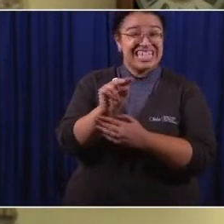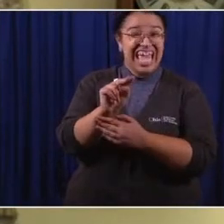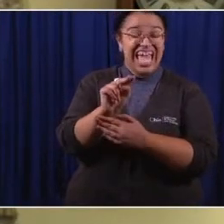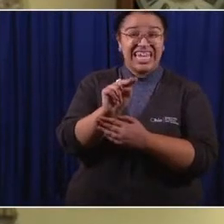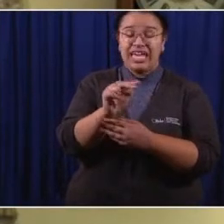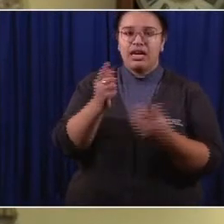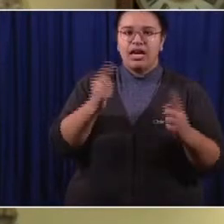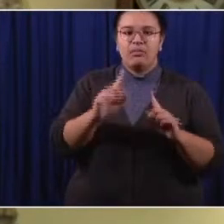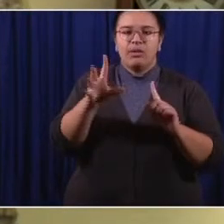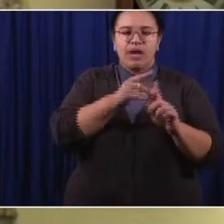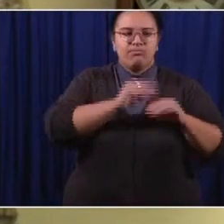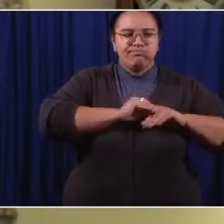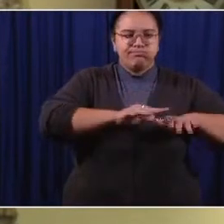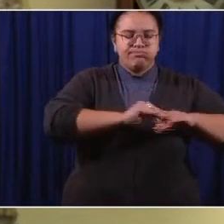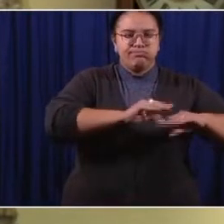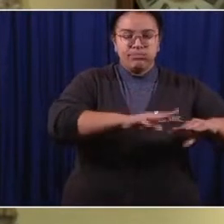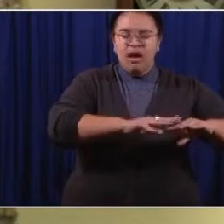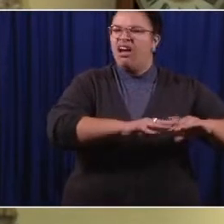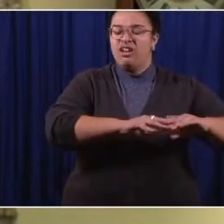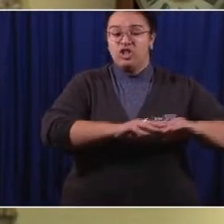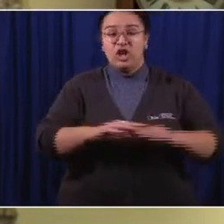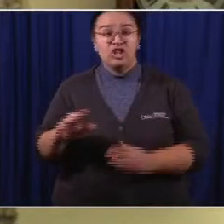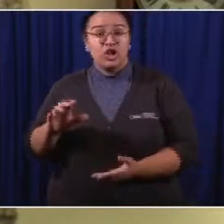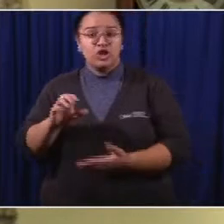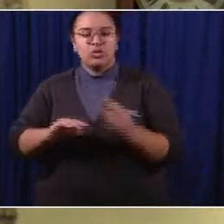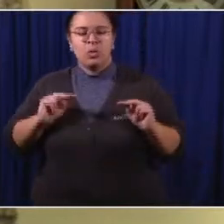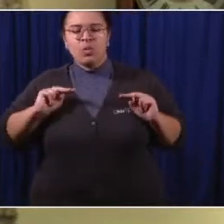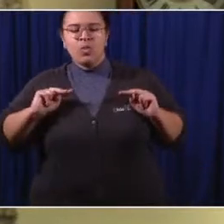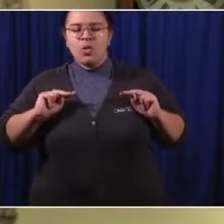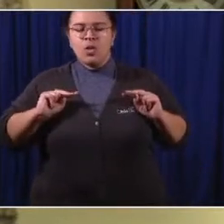kids go to school?